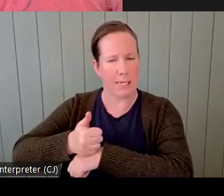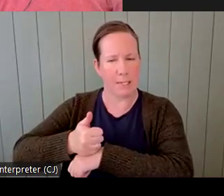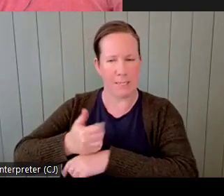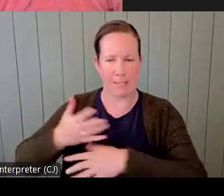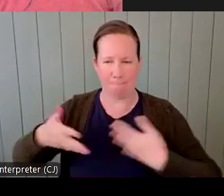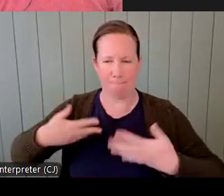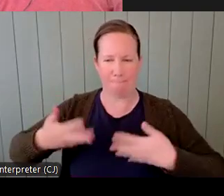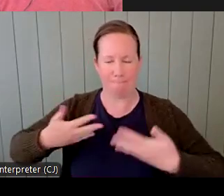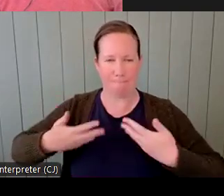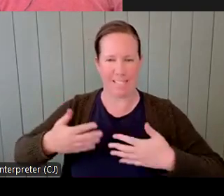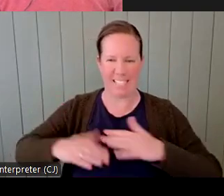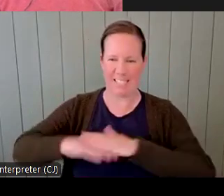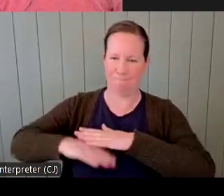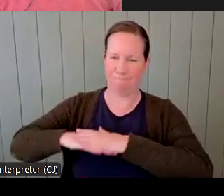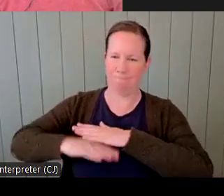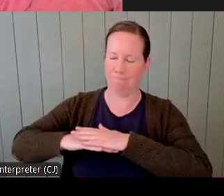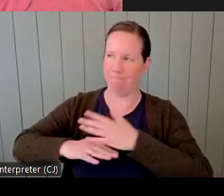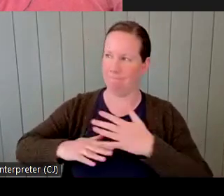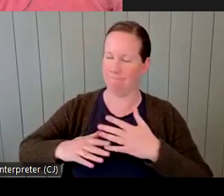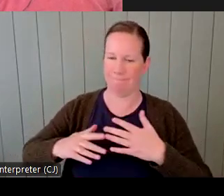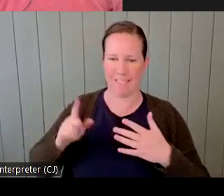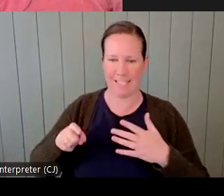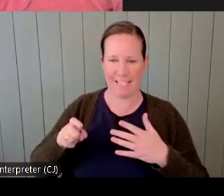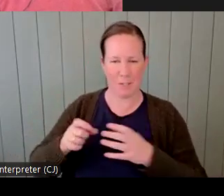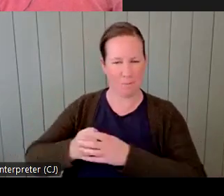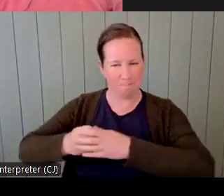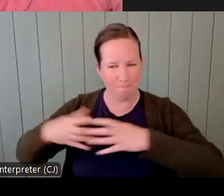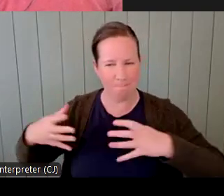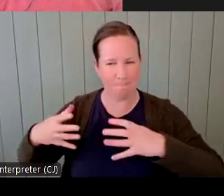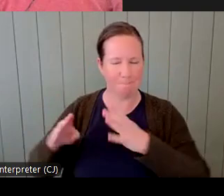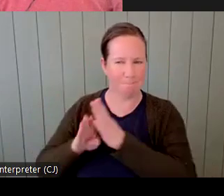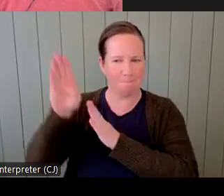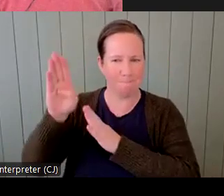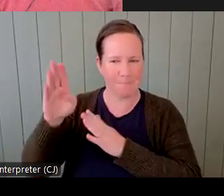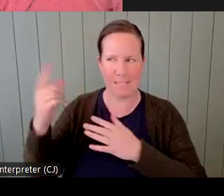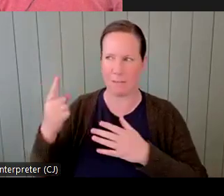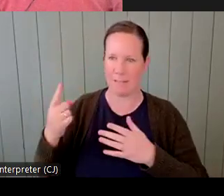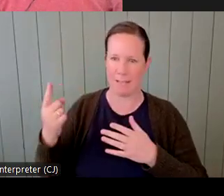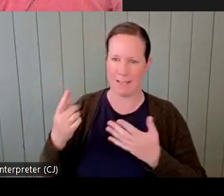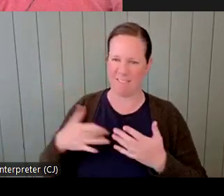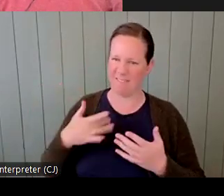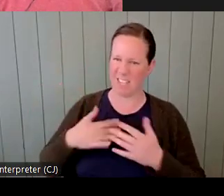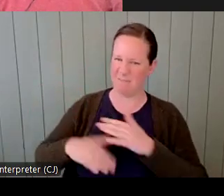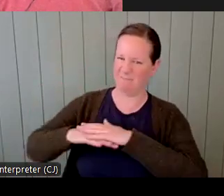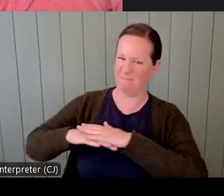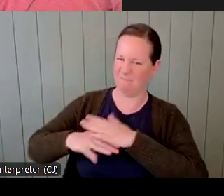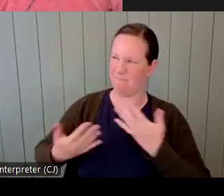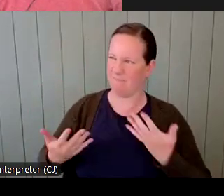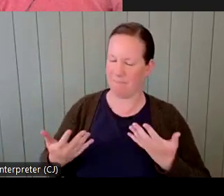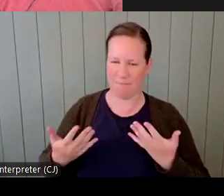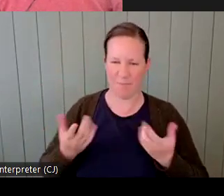I need to like do something else, right? Need to scale somehow, grow, but I'm just not sure how to do